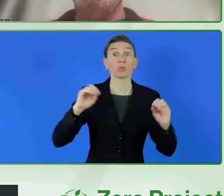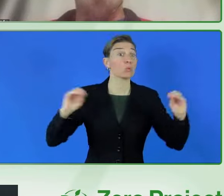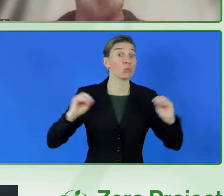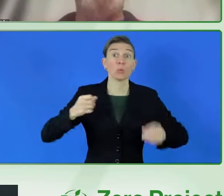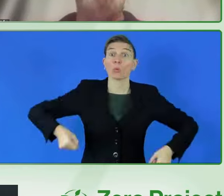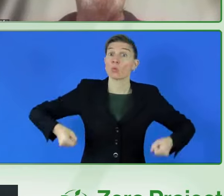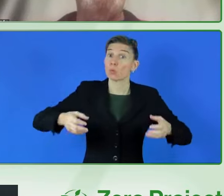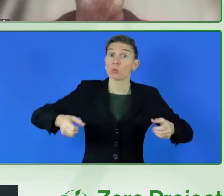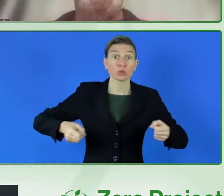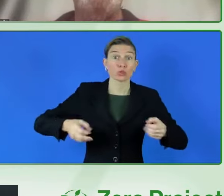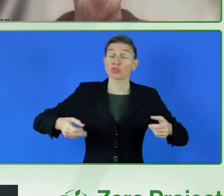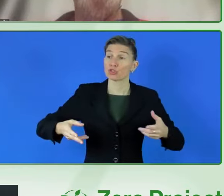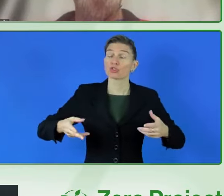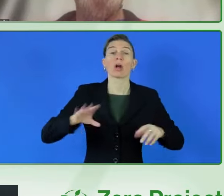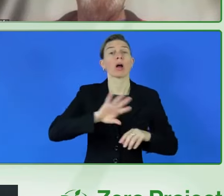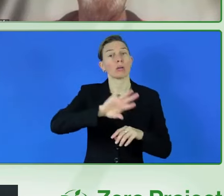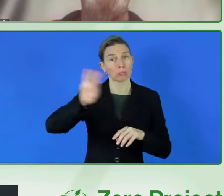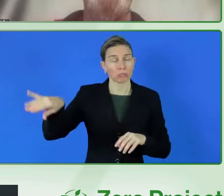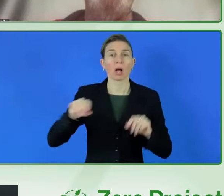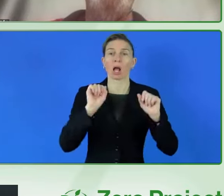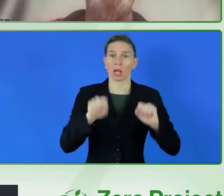seats available.